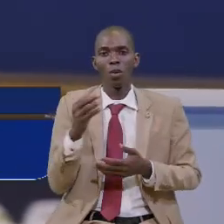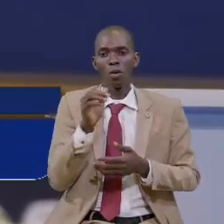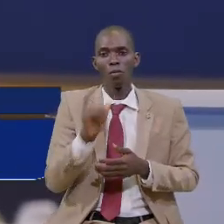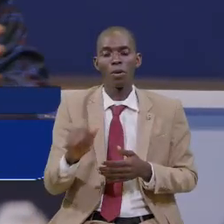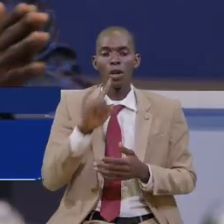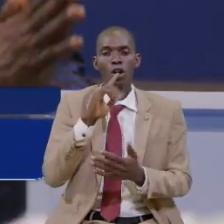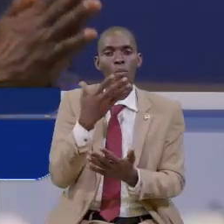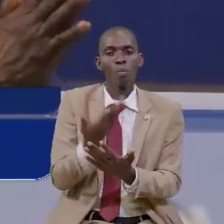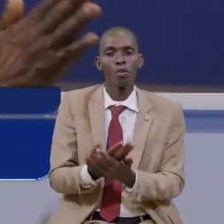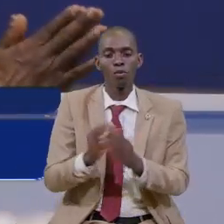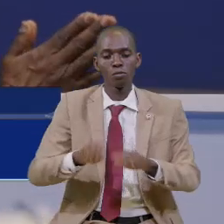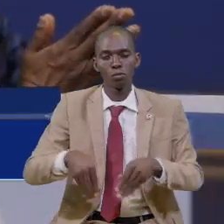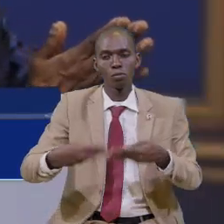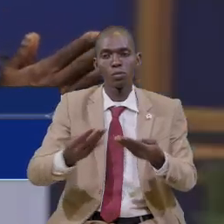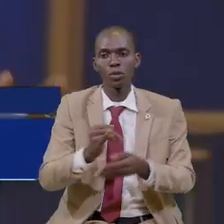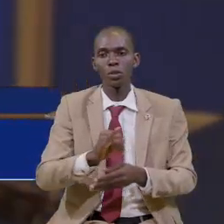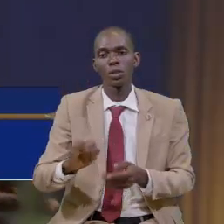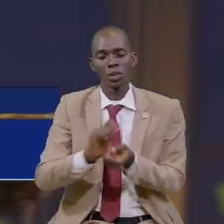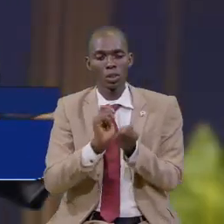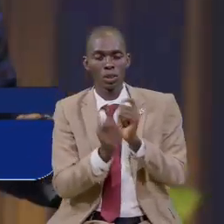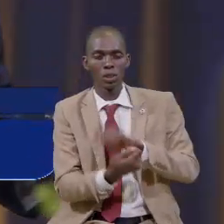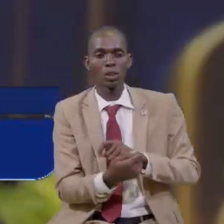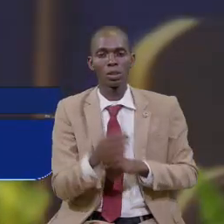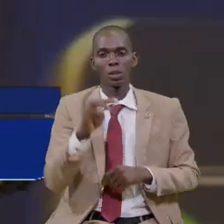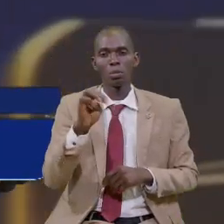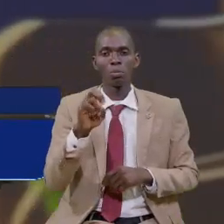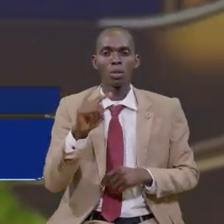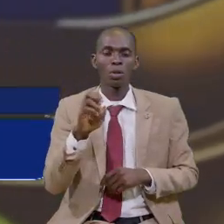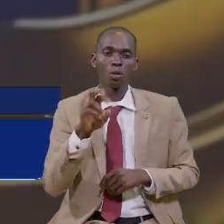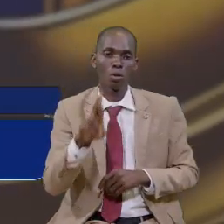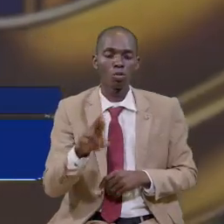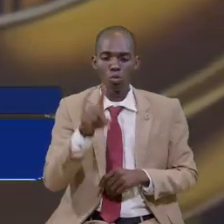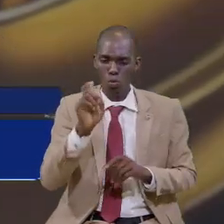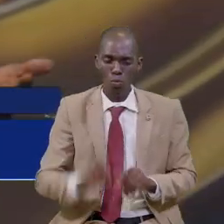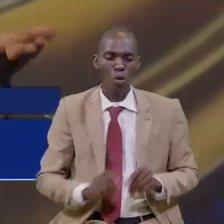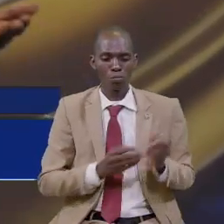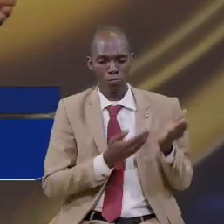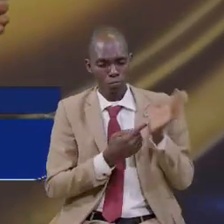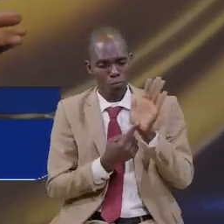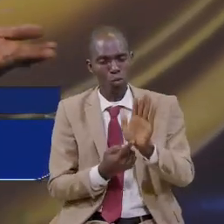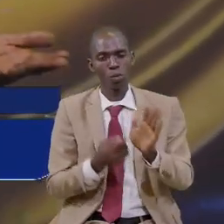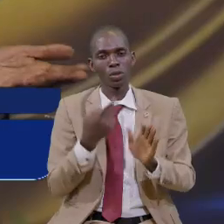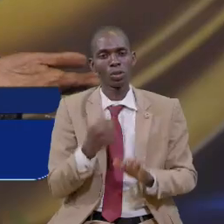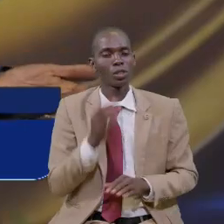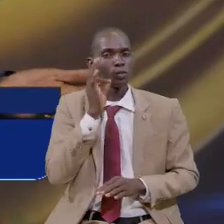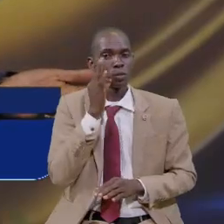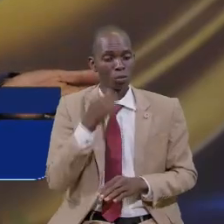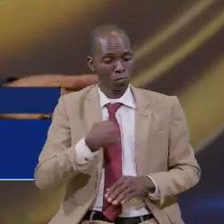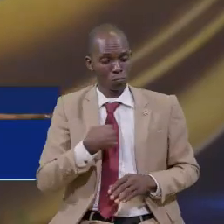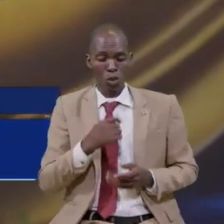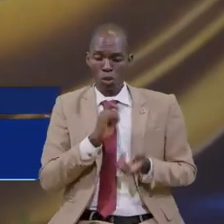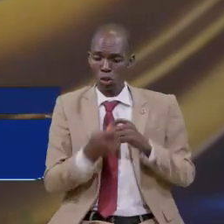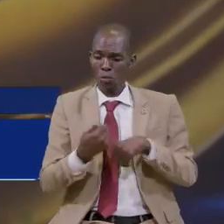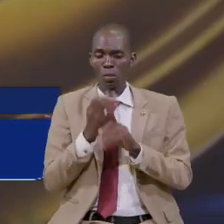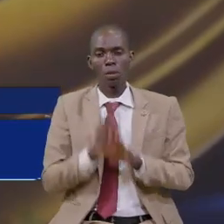producing change mentor. You must produce the fruit. I'm a change maker. Where is the fruit?